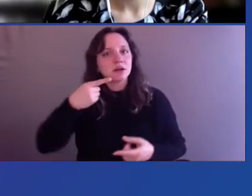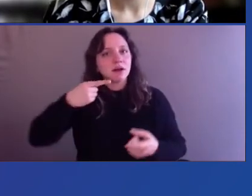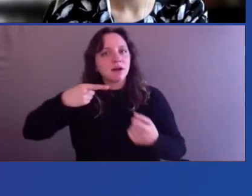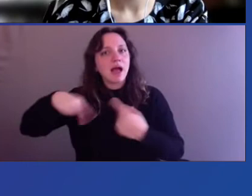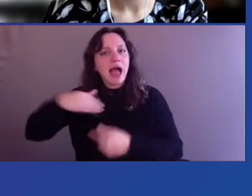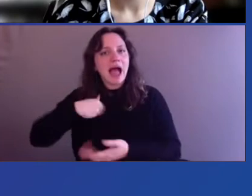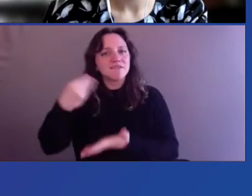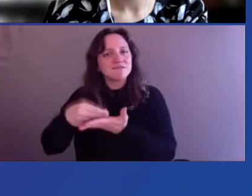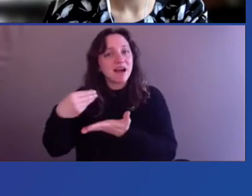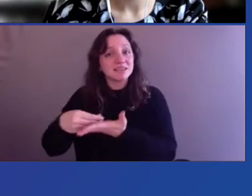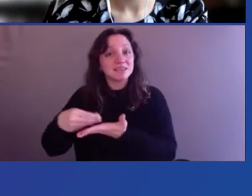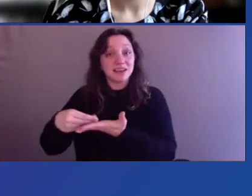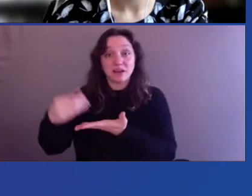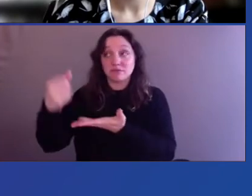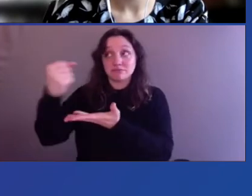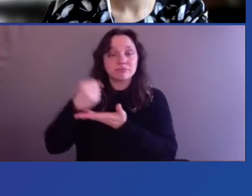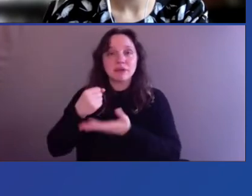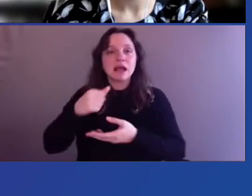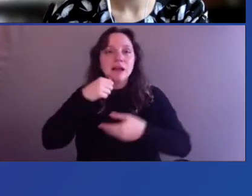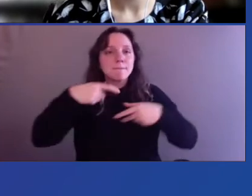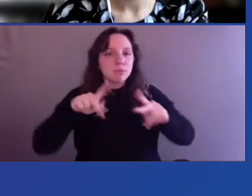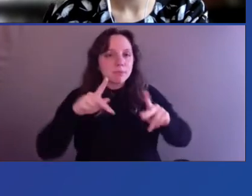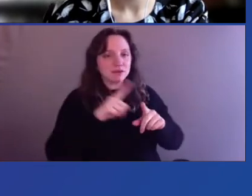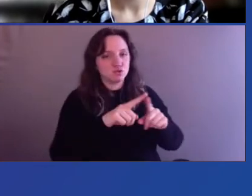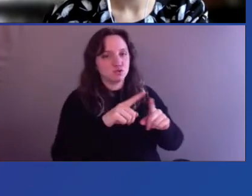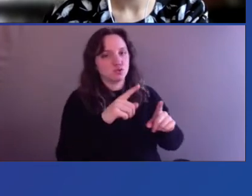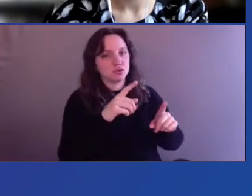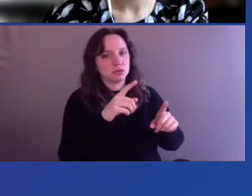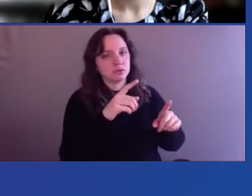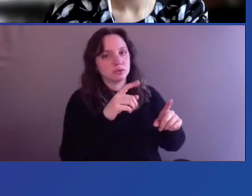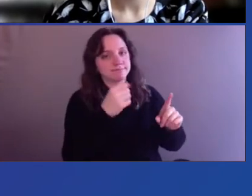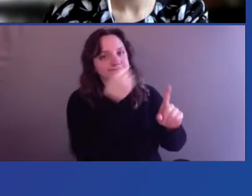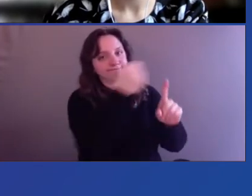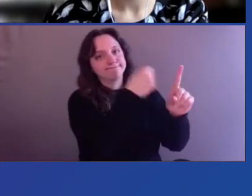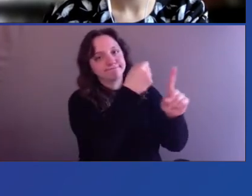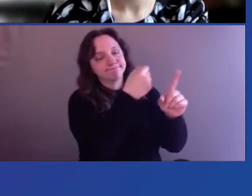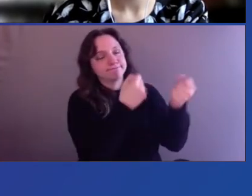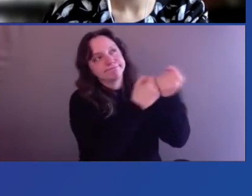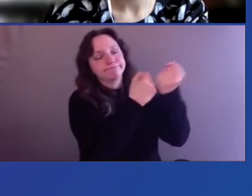an organization without jeopardizing your nonprofit status?